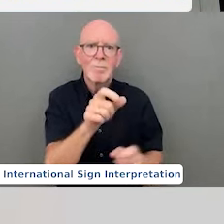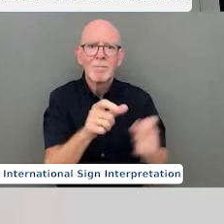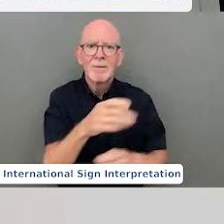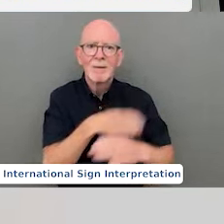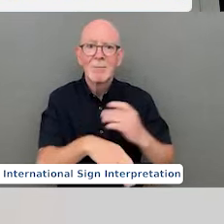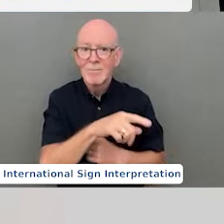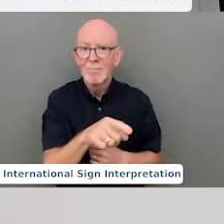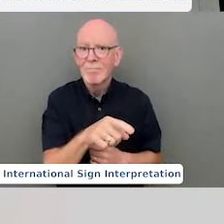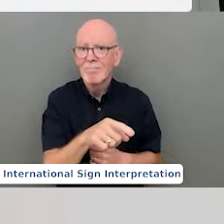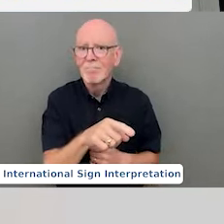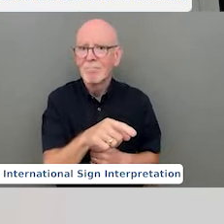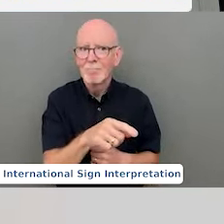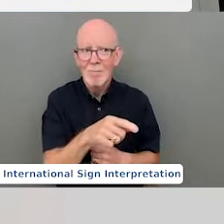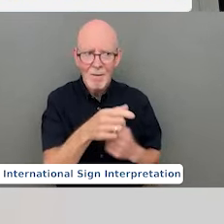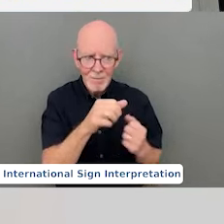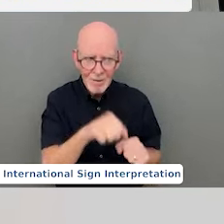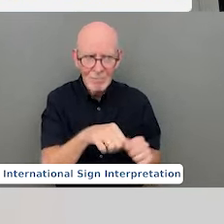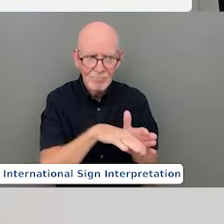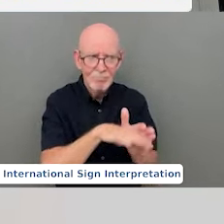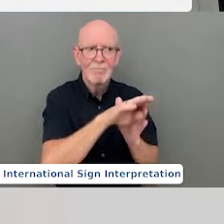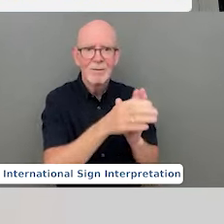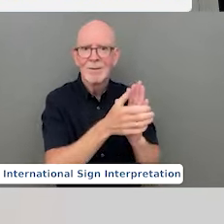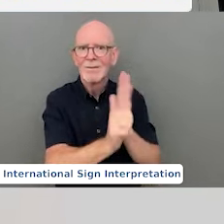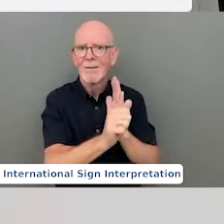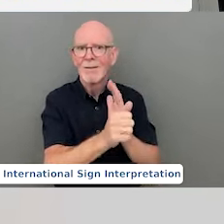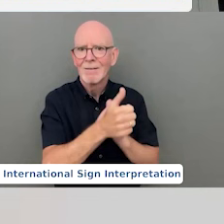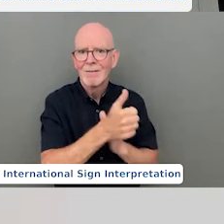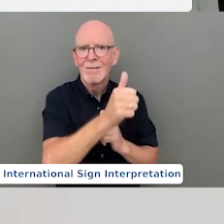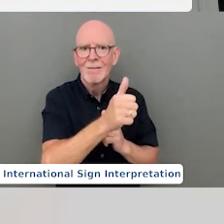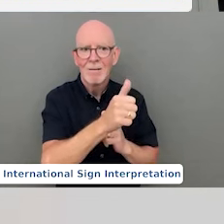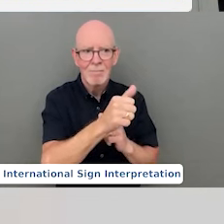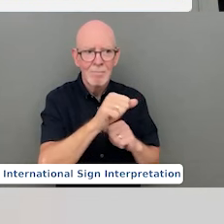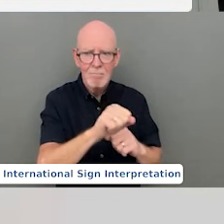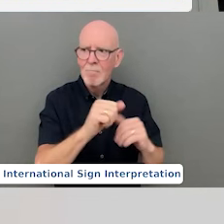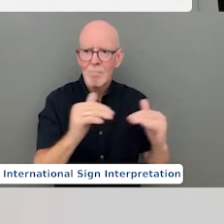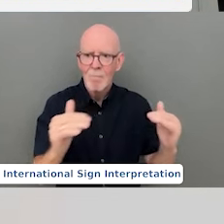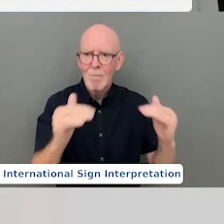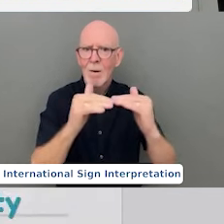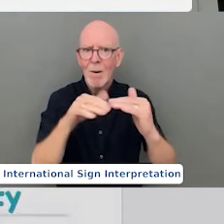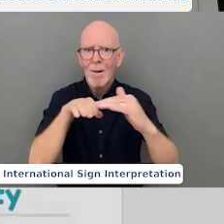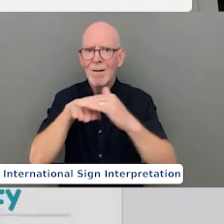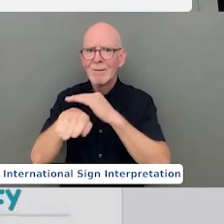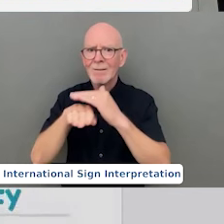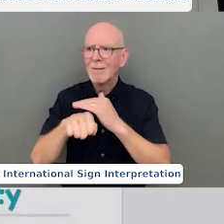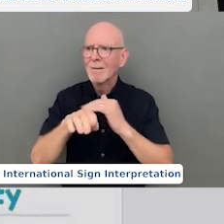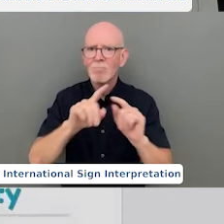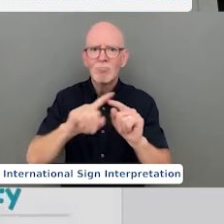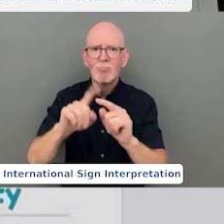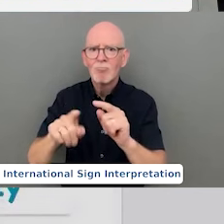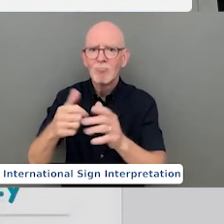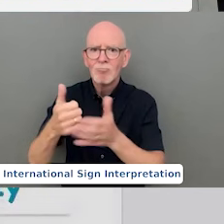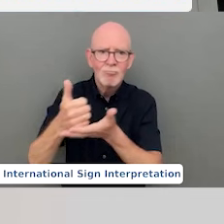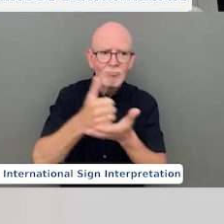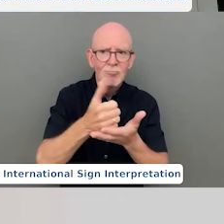any dimensions, in any issues on disabilities matters. And we also